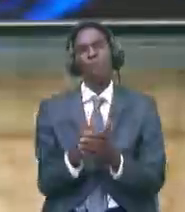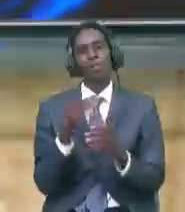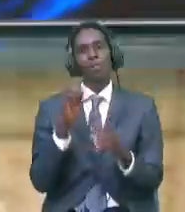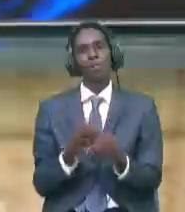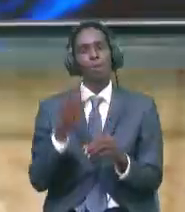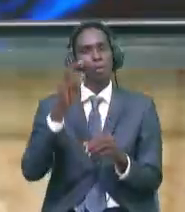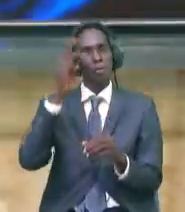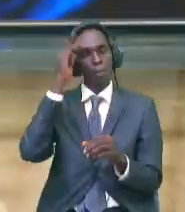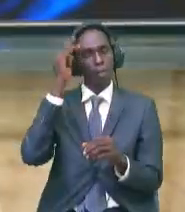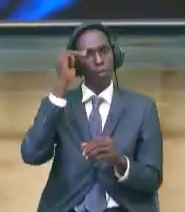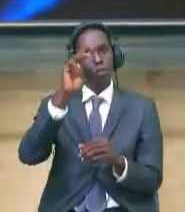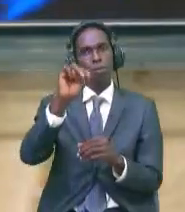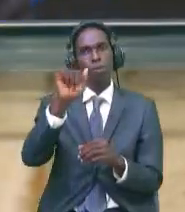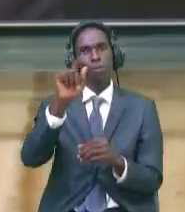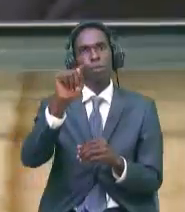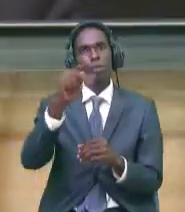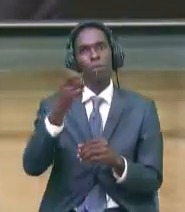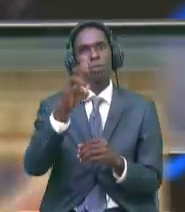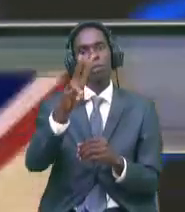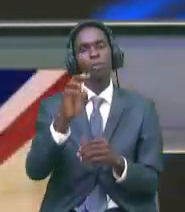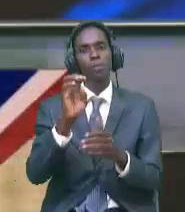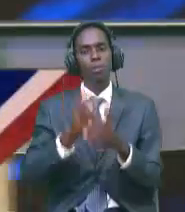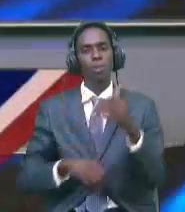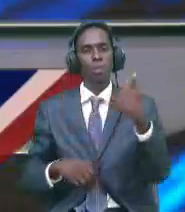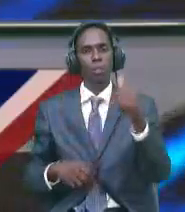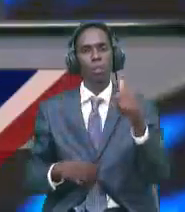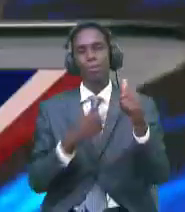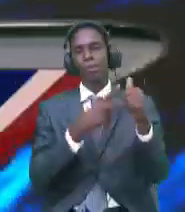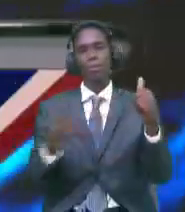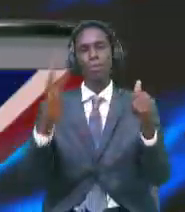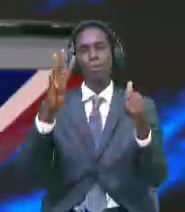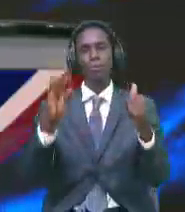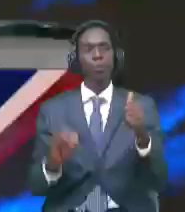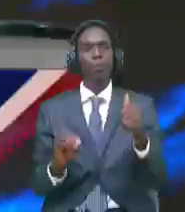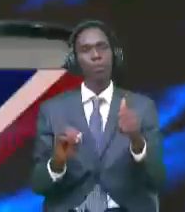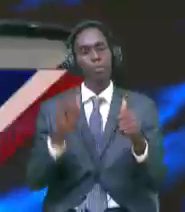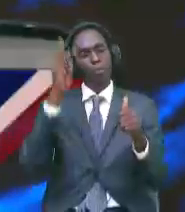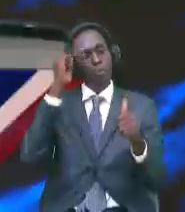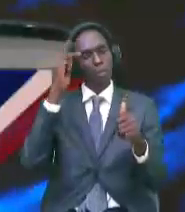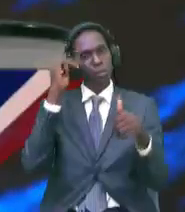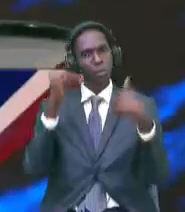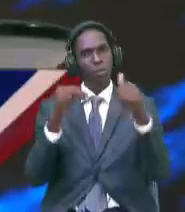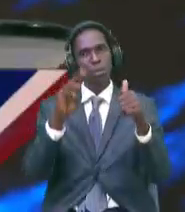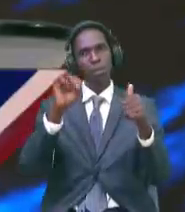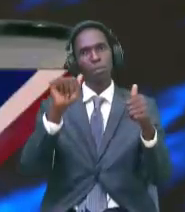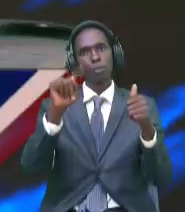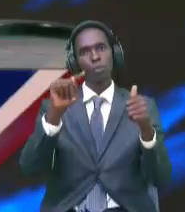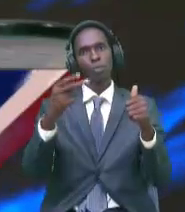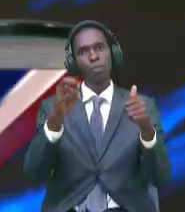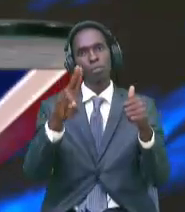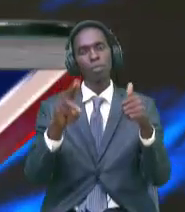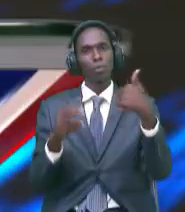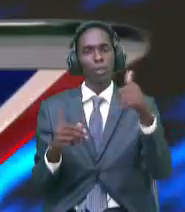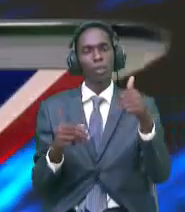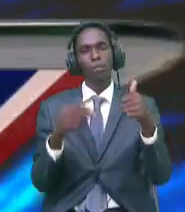verse 40. Matthew chapter 10, verse 40. He that receiveth you, receiveth me. And he